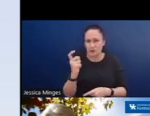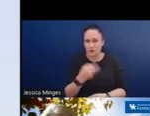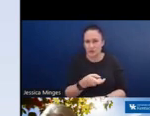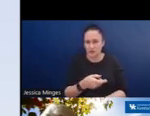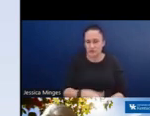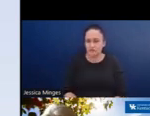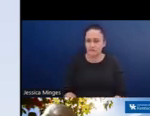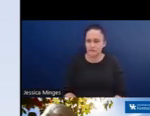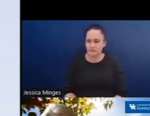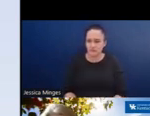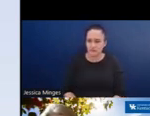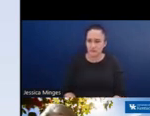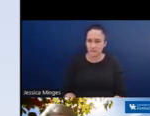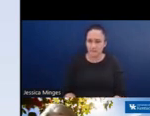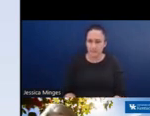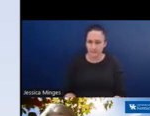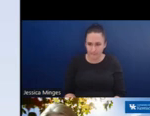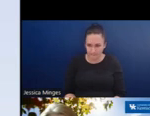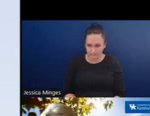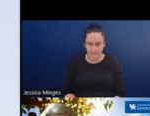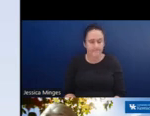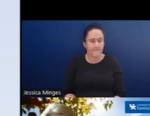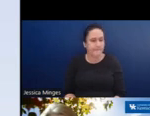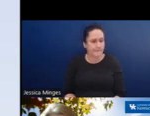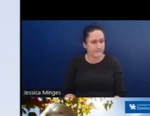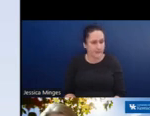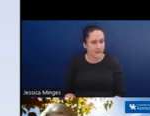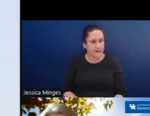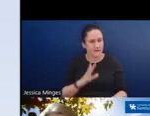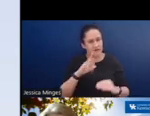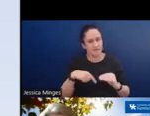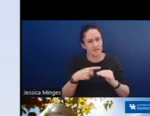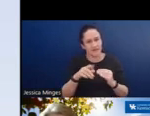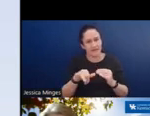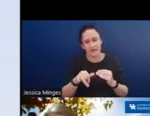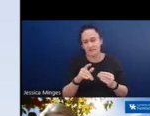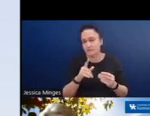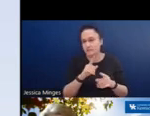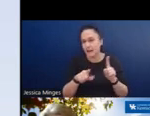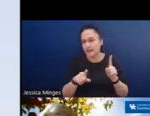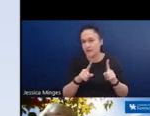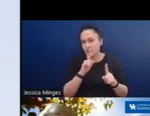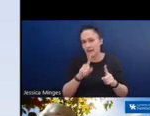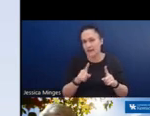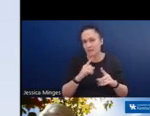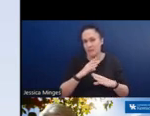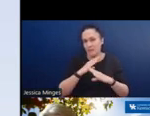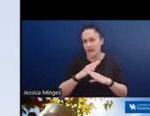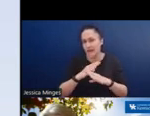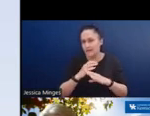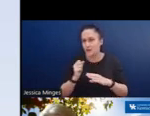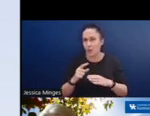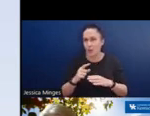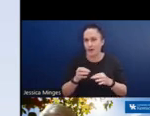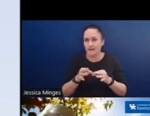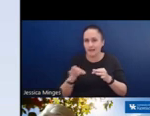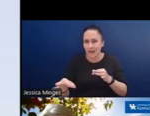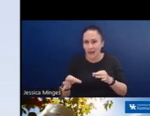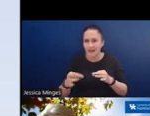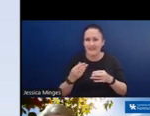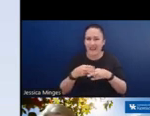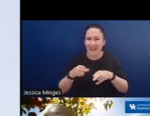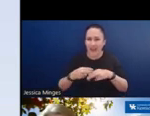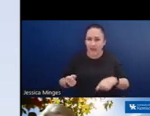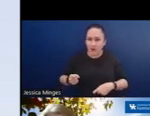And again, I've talked about this like several times, but it just prevents or delays the release of an egg, similar to other birth control methods or oral